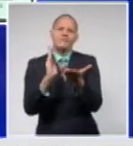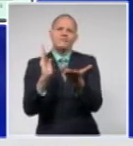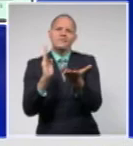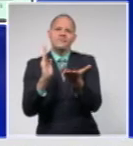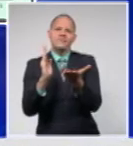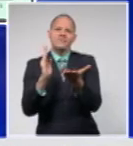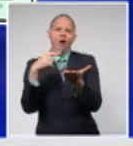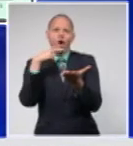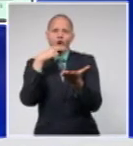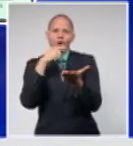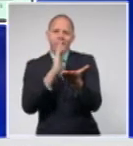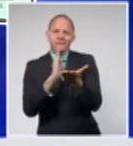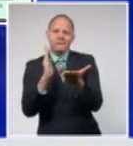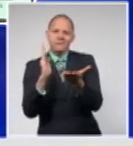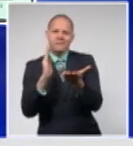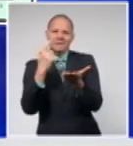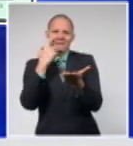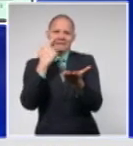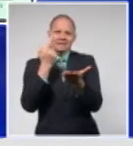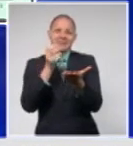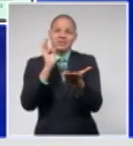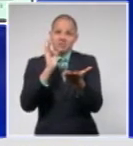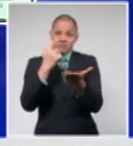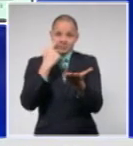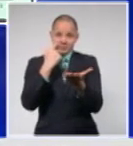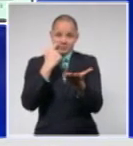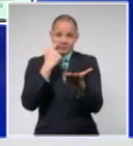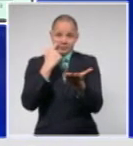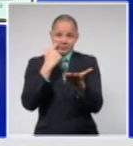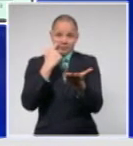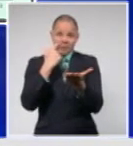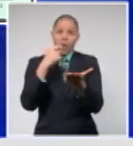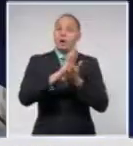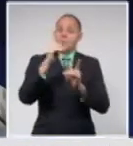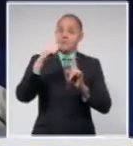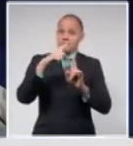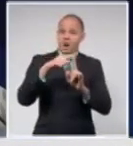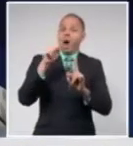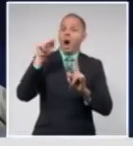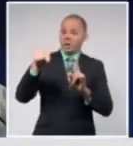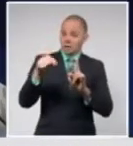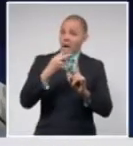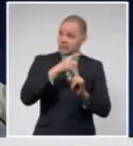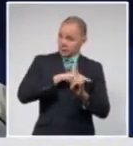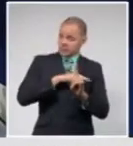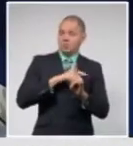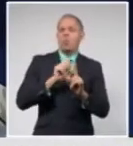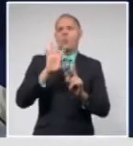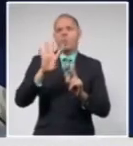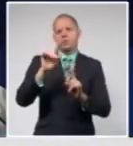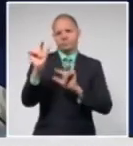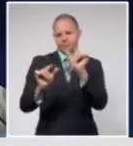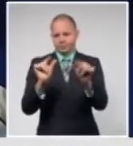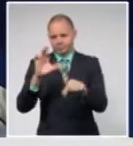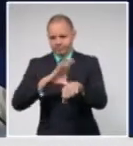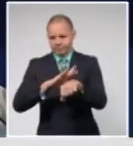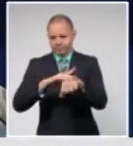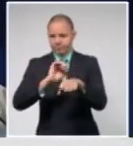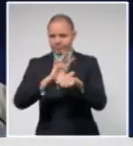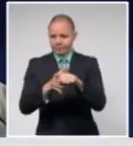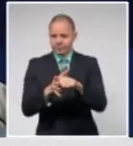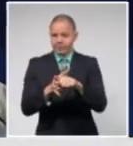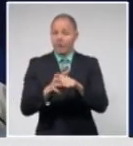well as the municipality of Venezuela that has reported some other cases. Matanzas reports 4